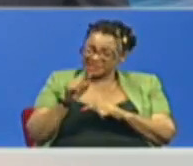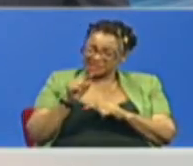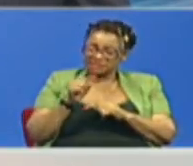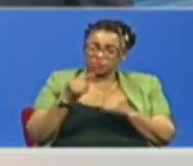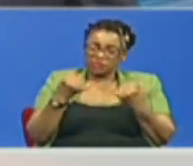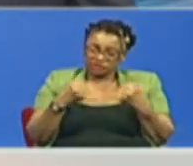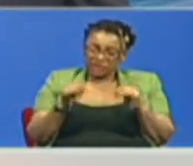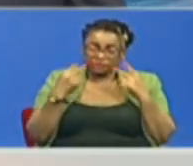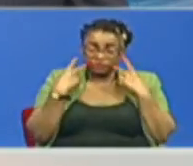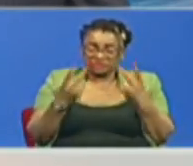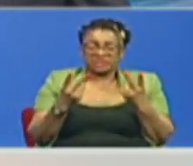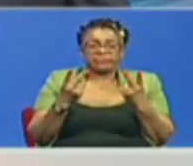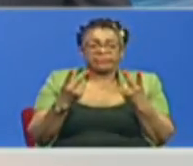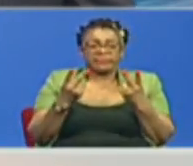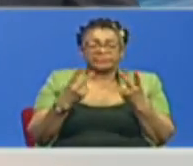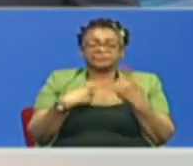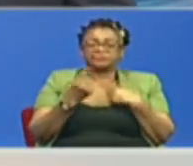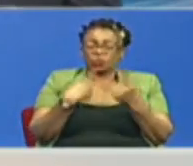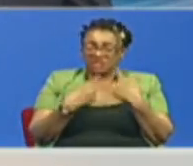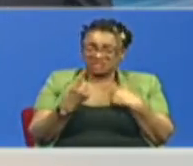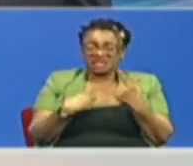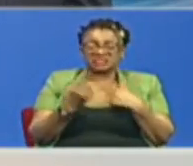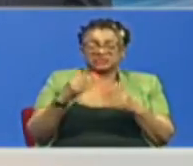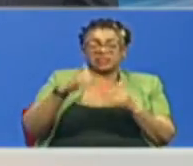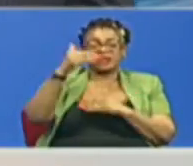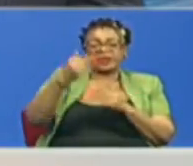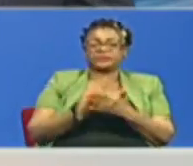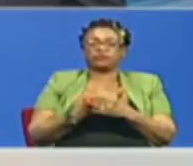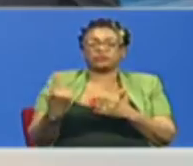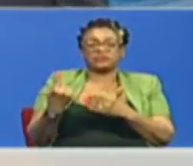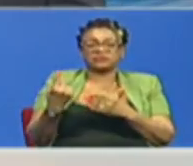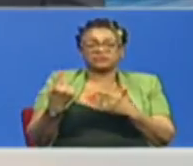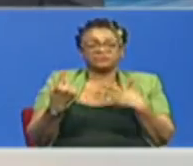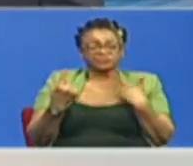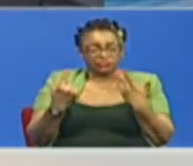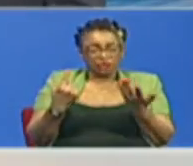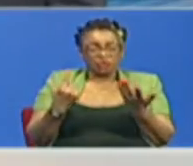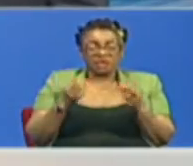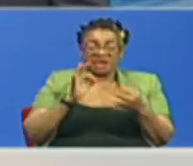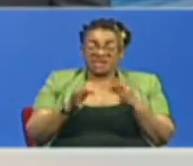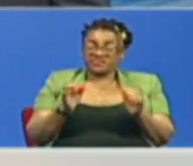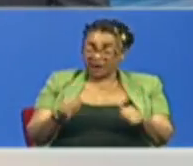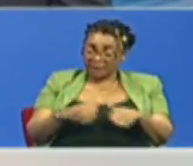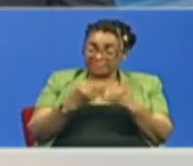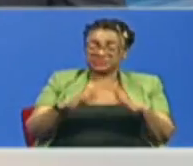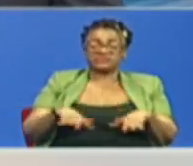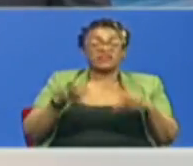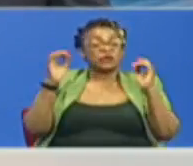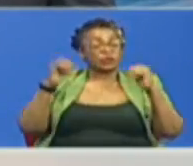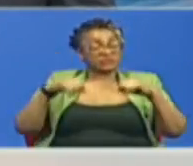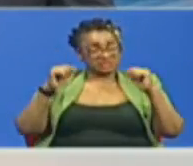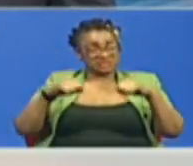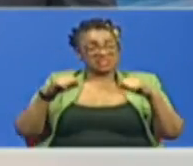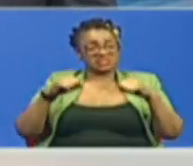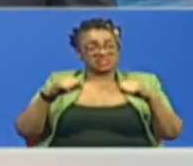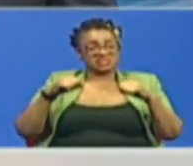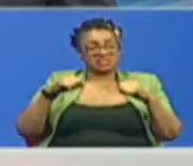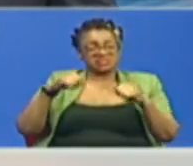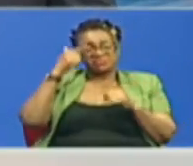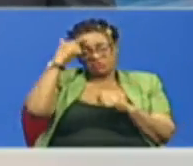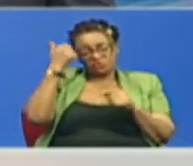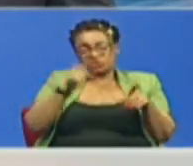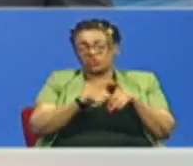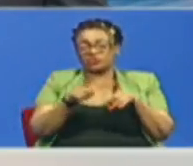looking at it being discussed next week, or if they will find a consensus, because Smriti, there was also